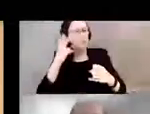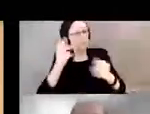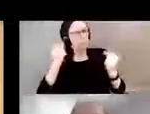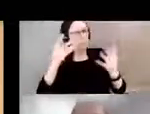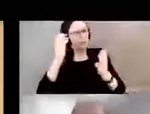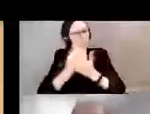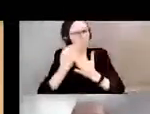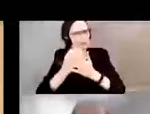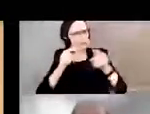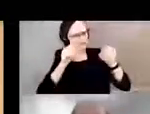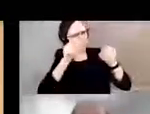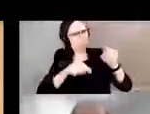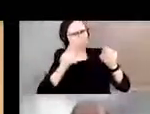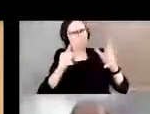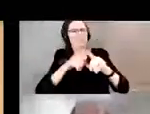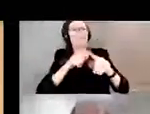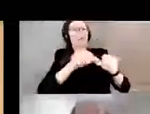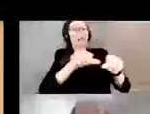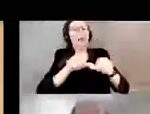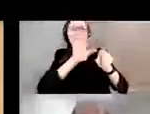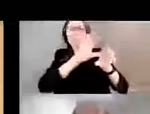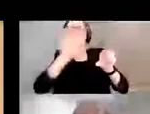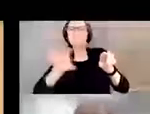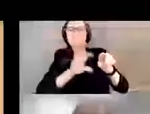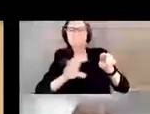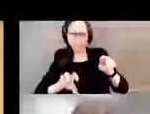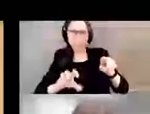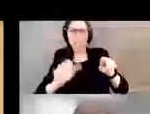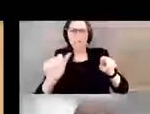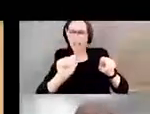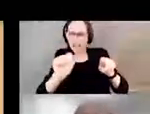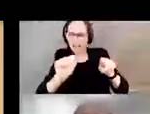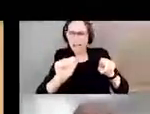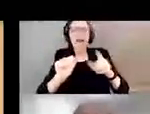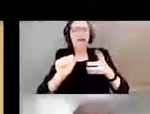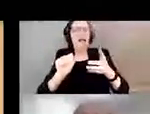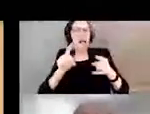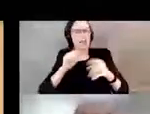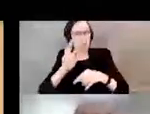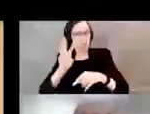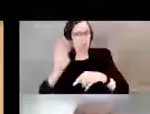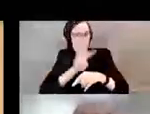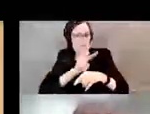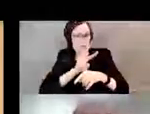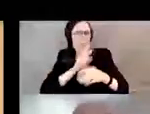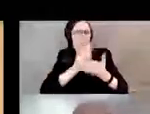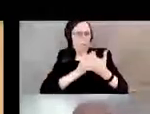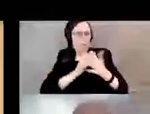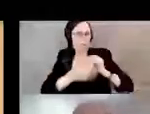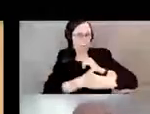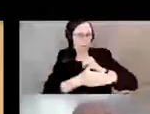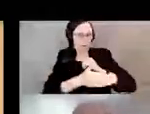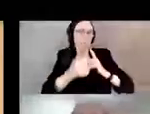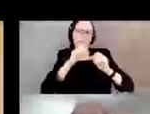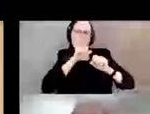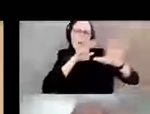okay, when you're looking at different regions of Afghanistan, if you're looking at the western part of the country, it's quite